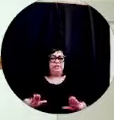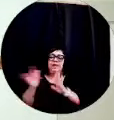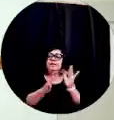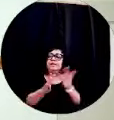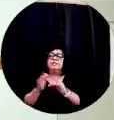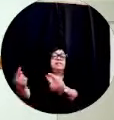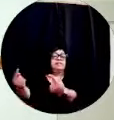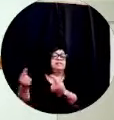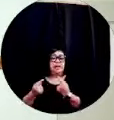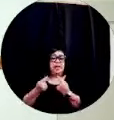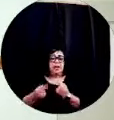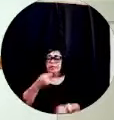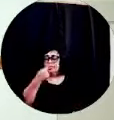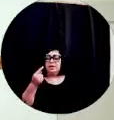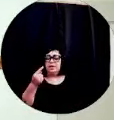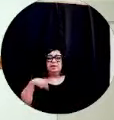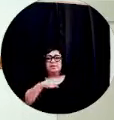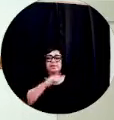cheer.